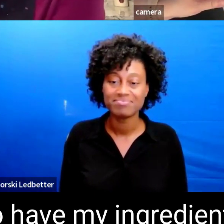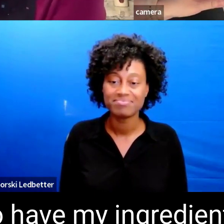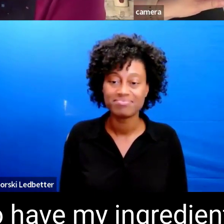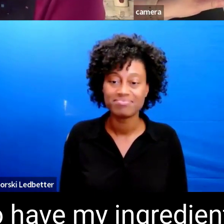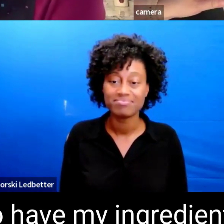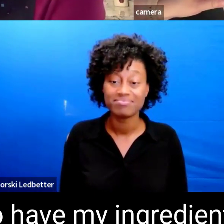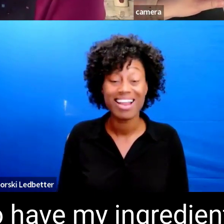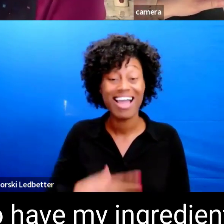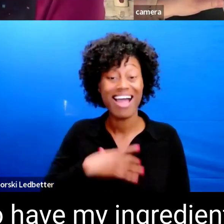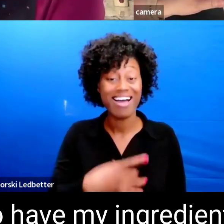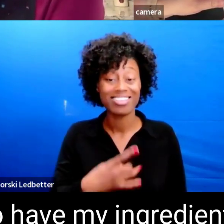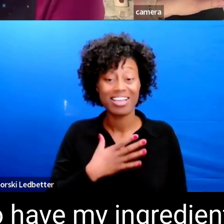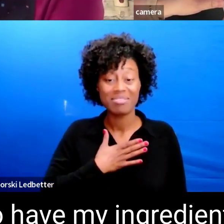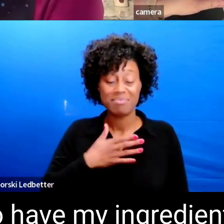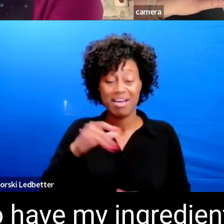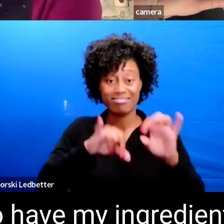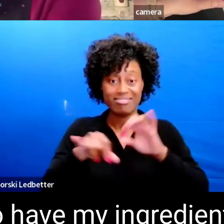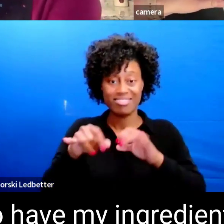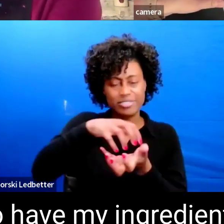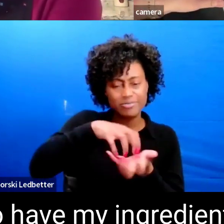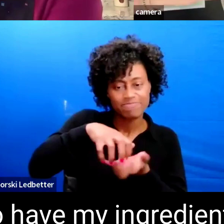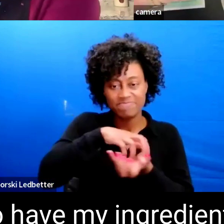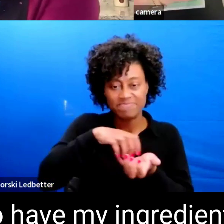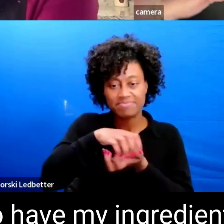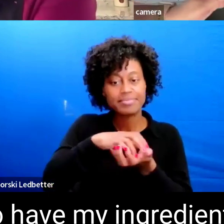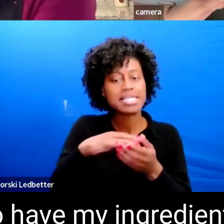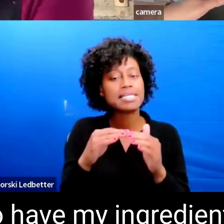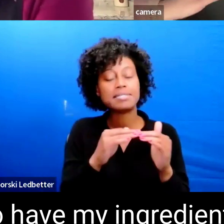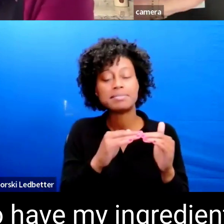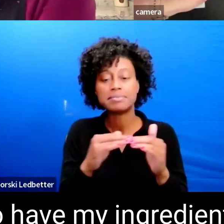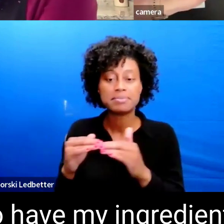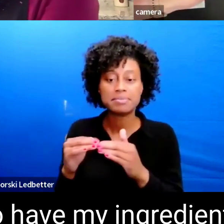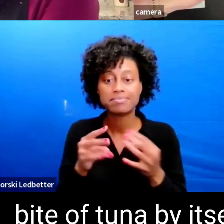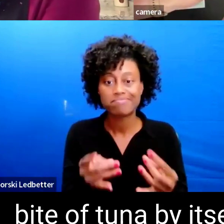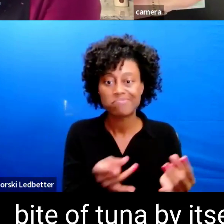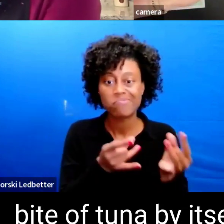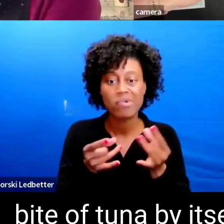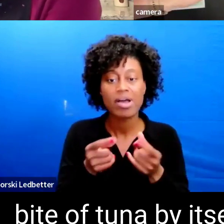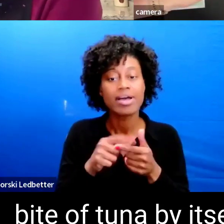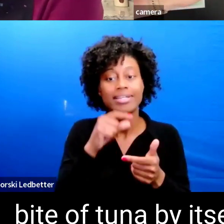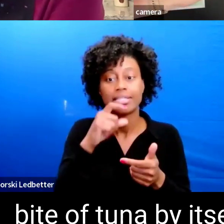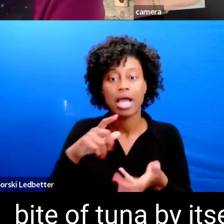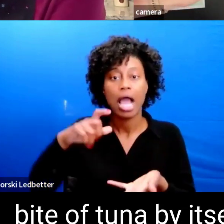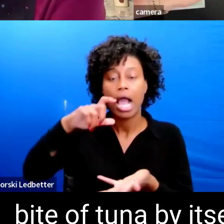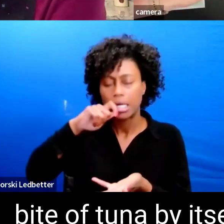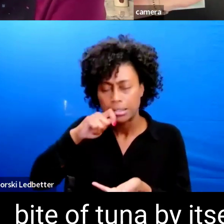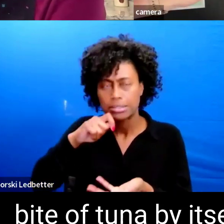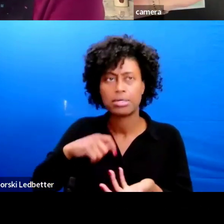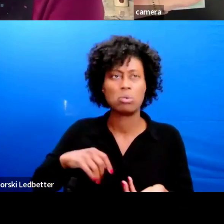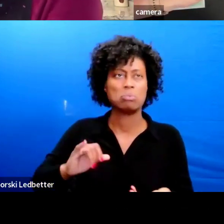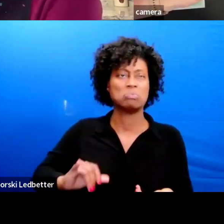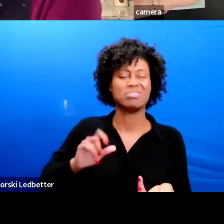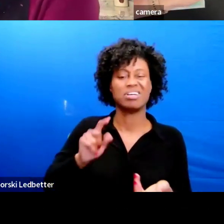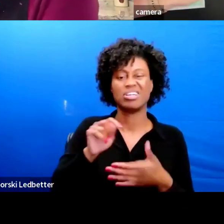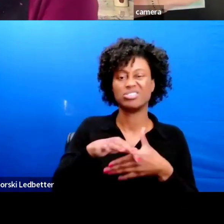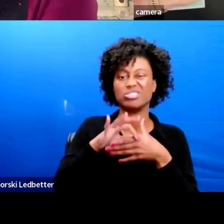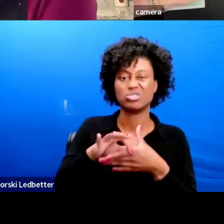Because I like to have my ingredients evenly mixed and not get a large bite of tuna by itself.